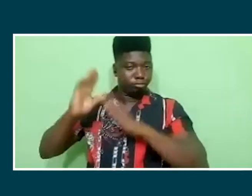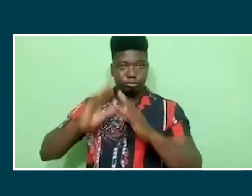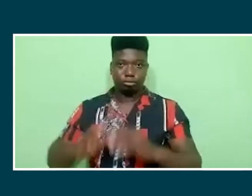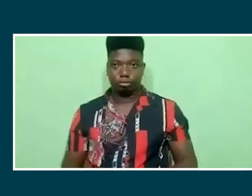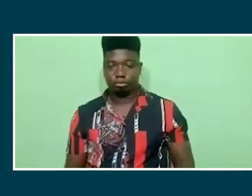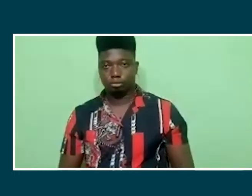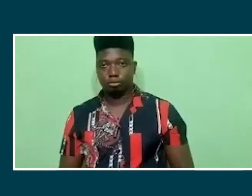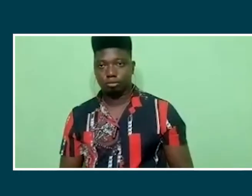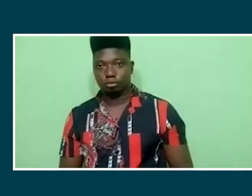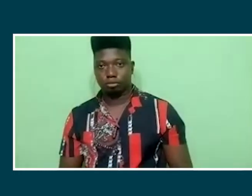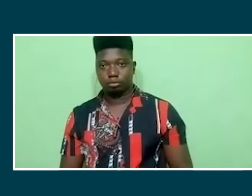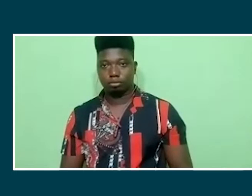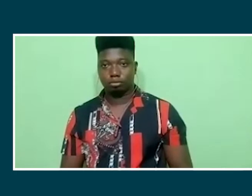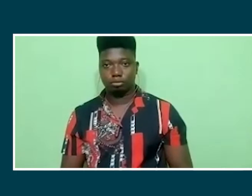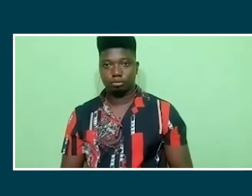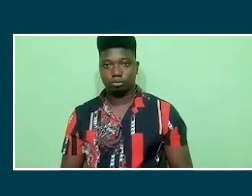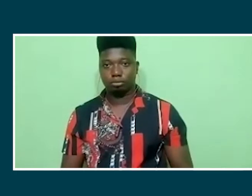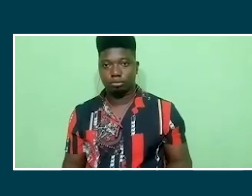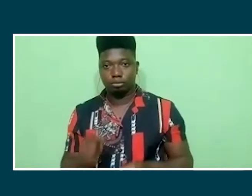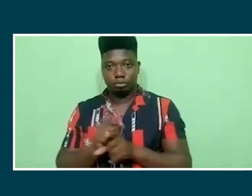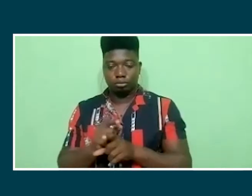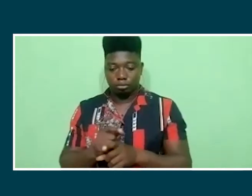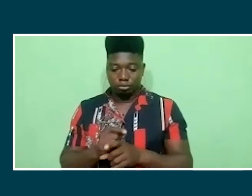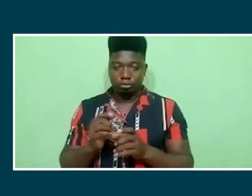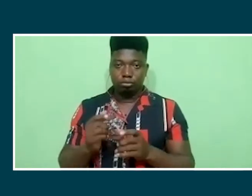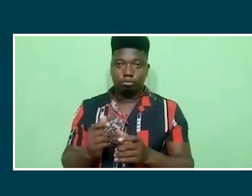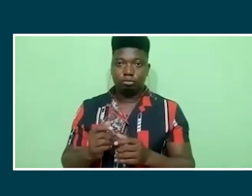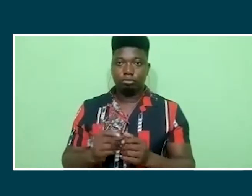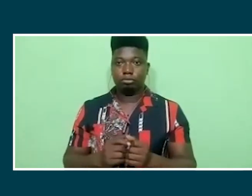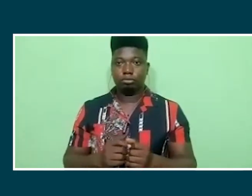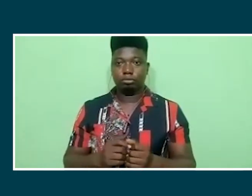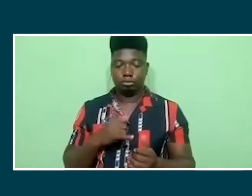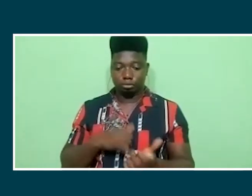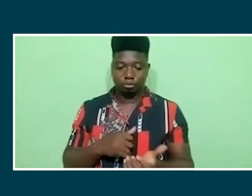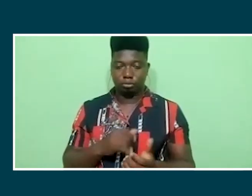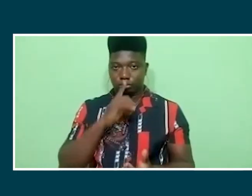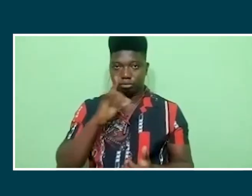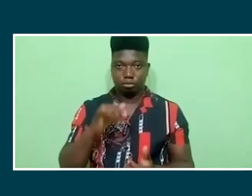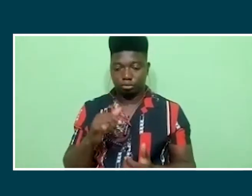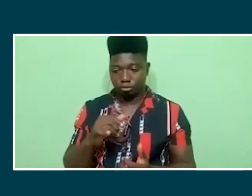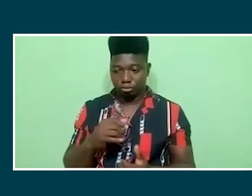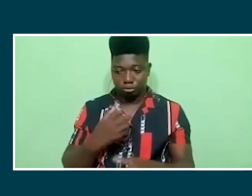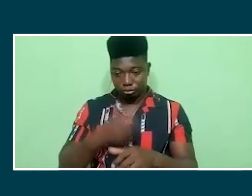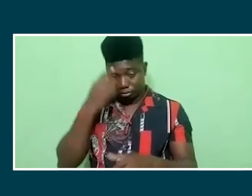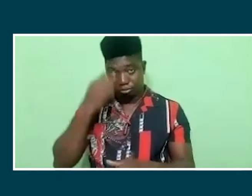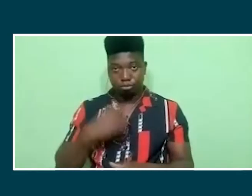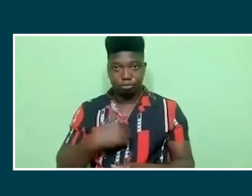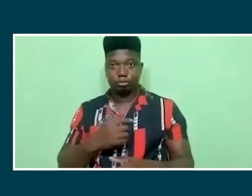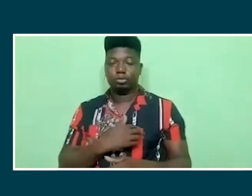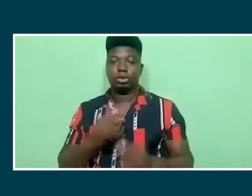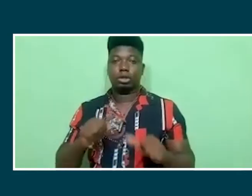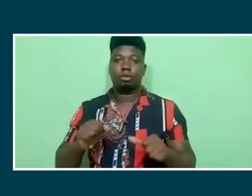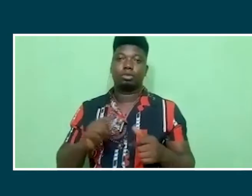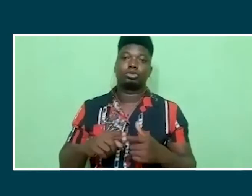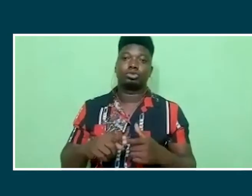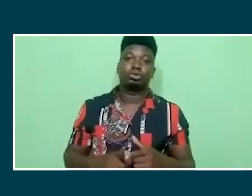define masculinity and gender as a whole. And it's really exciting for me to see that and to be able to like get on board to